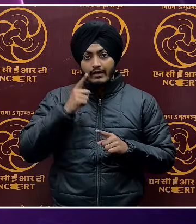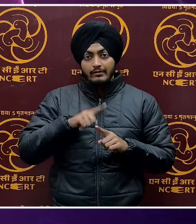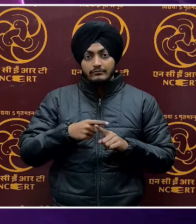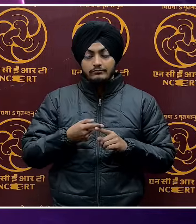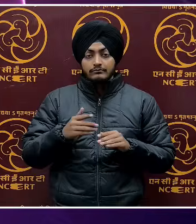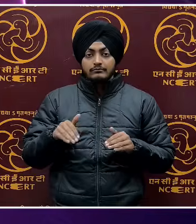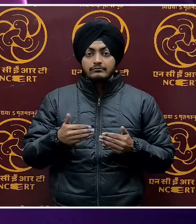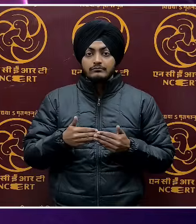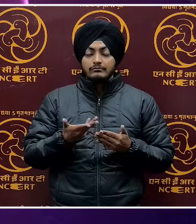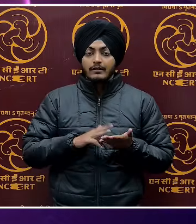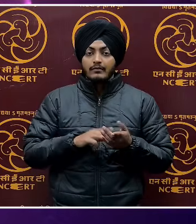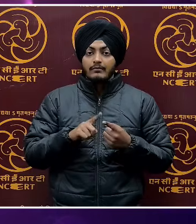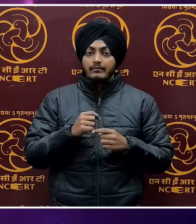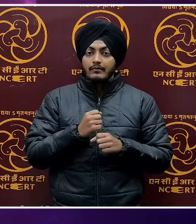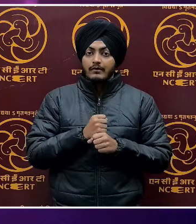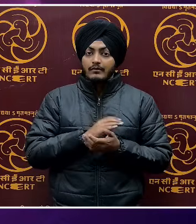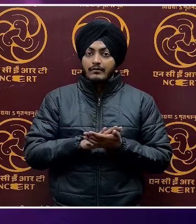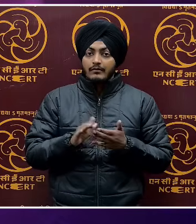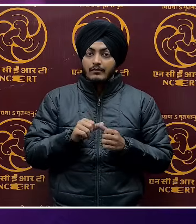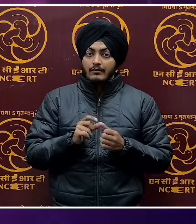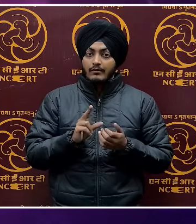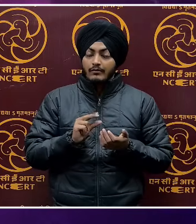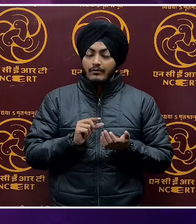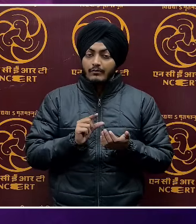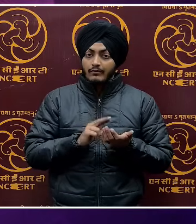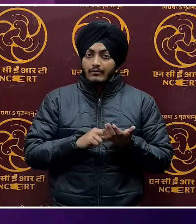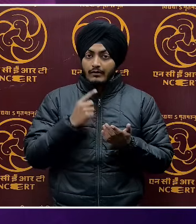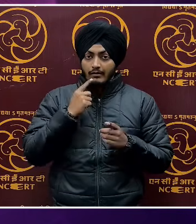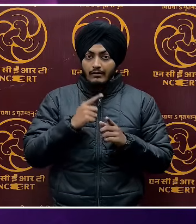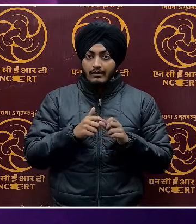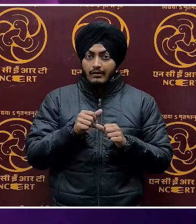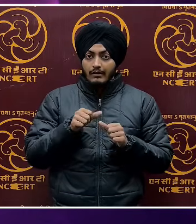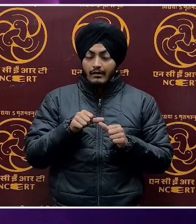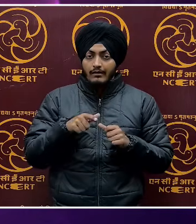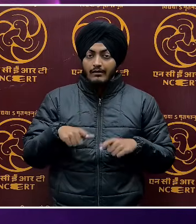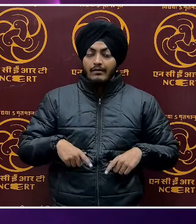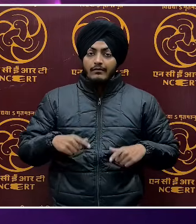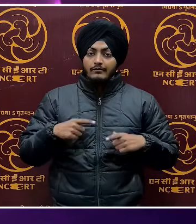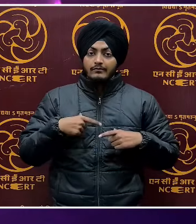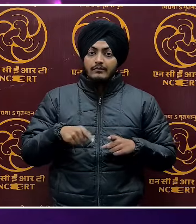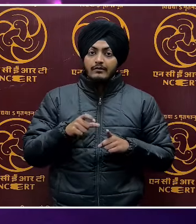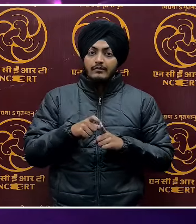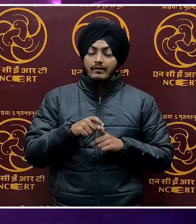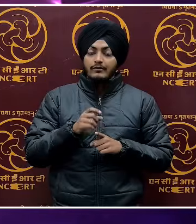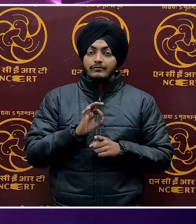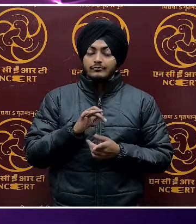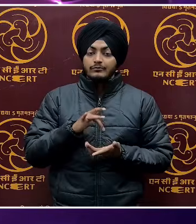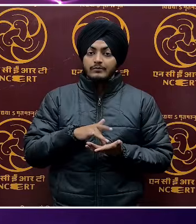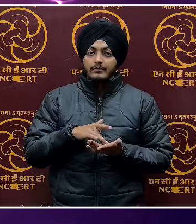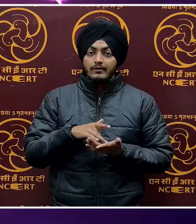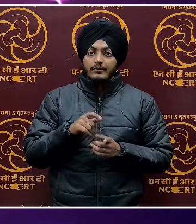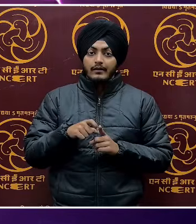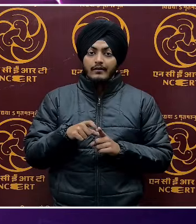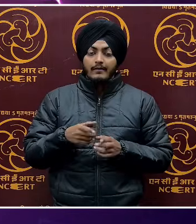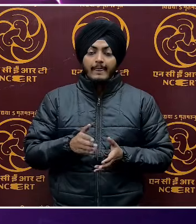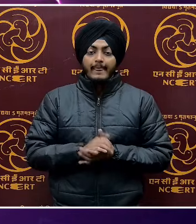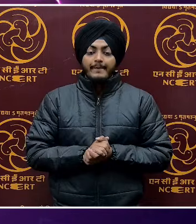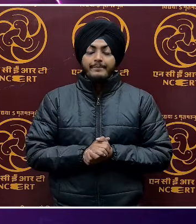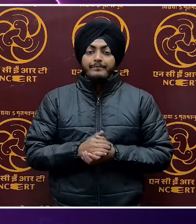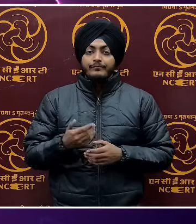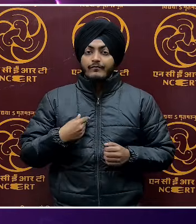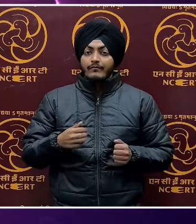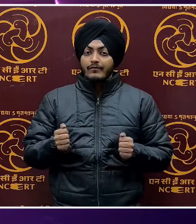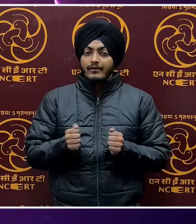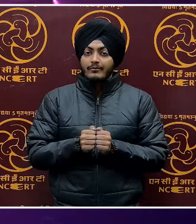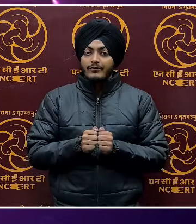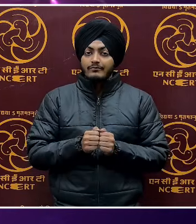from PM Shri KV NMR NCERT branch, New Delhi. Ma'am, namaskar and very warm welcome to you. Thank you, ma'am. We both are accompanied by